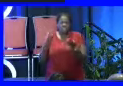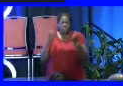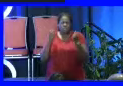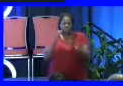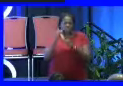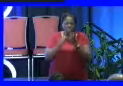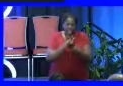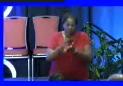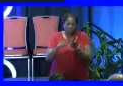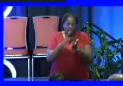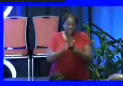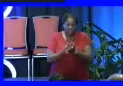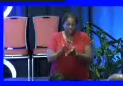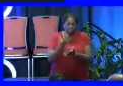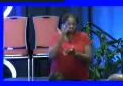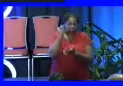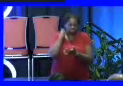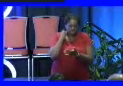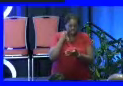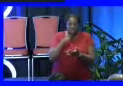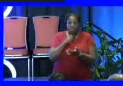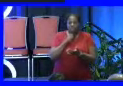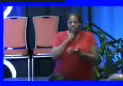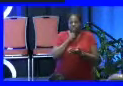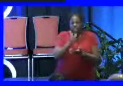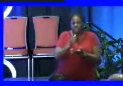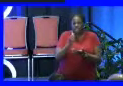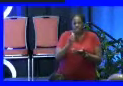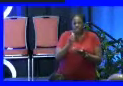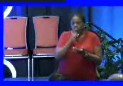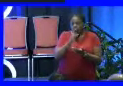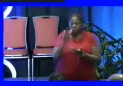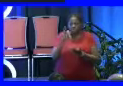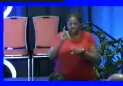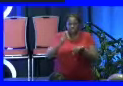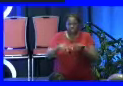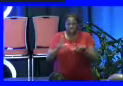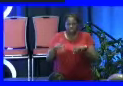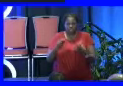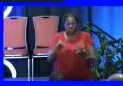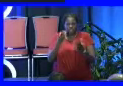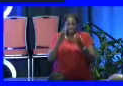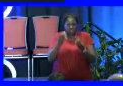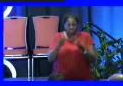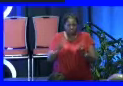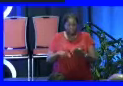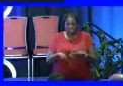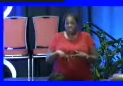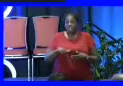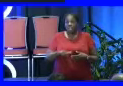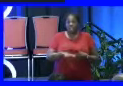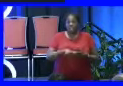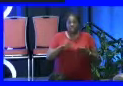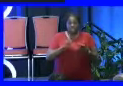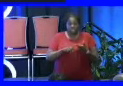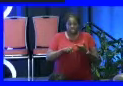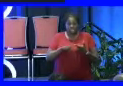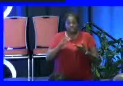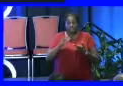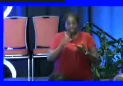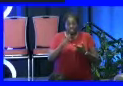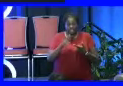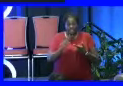that information without them needing to be present. And so those are the driving factors. The other was the Medicaid data. They really needed to know if a member